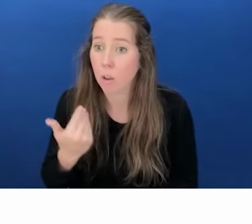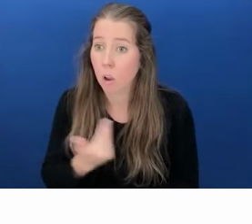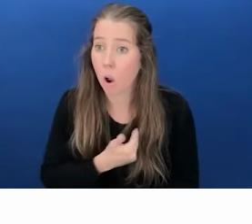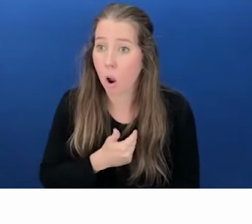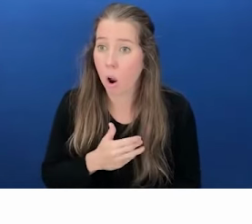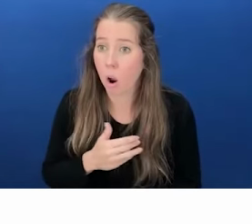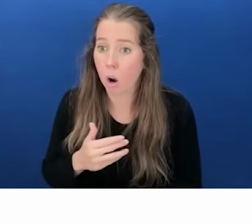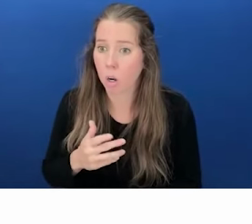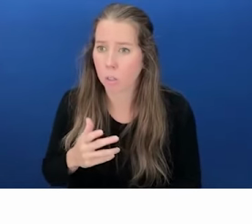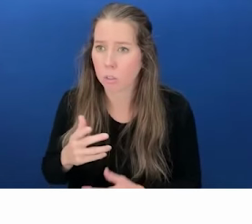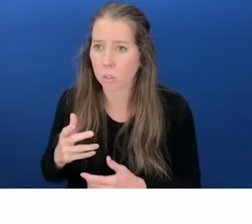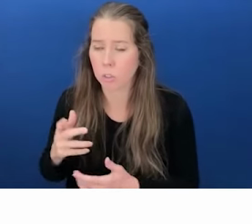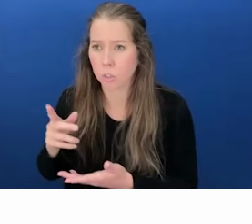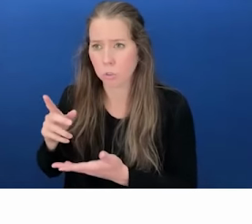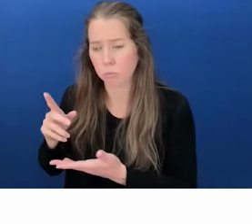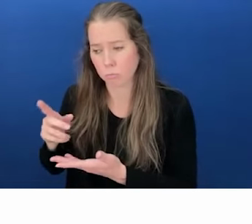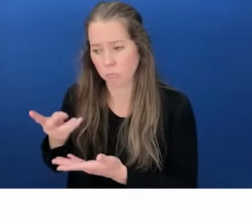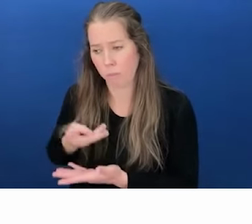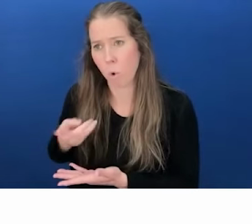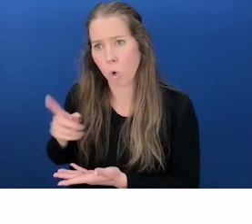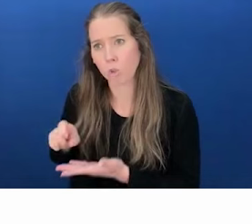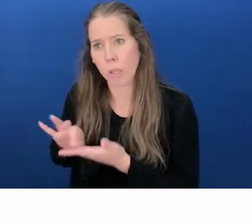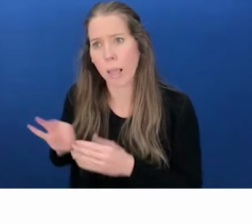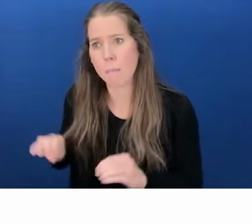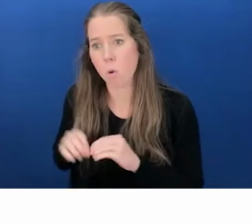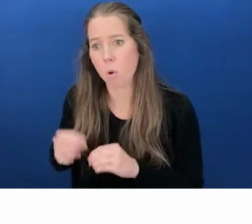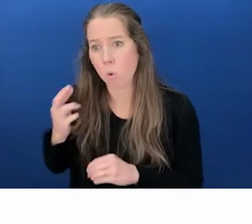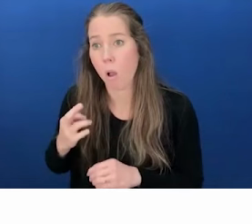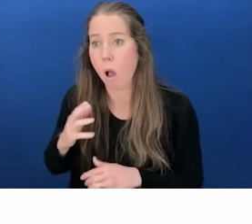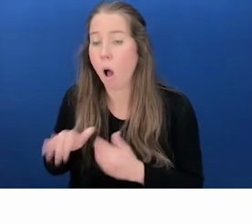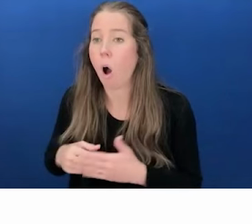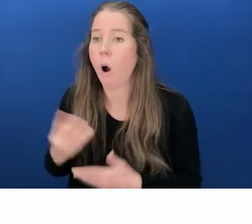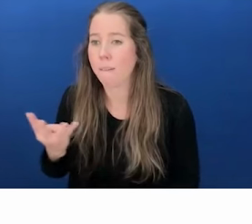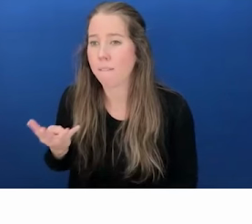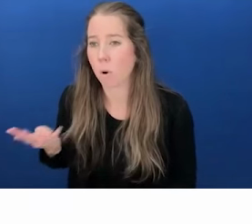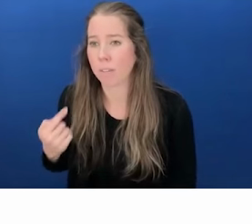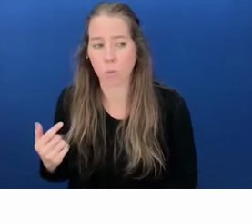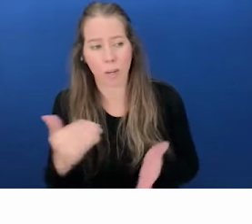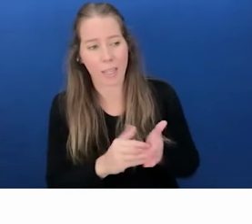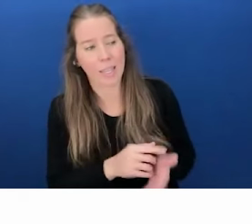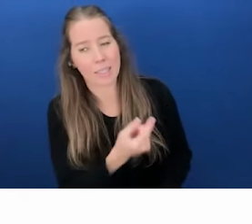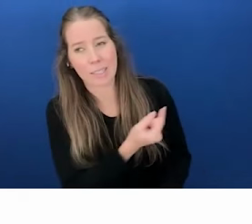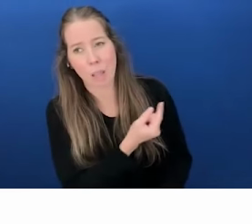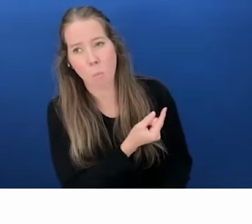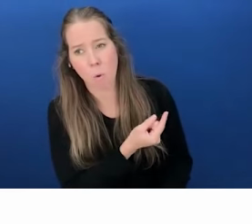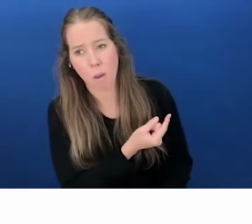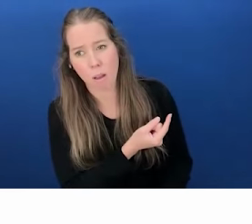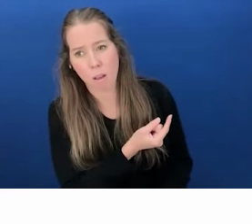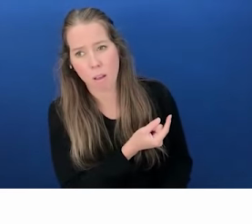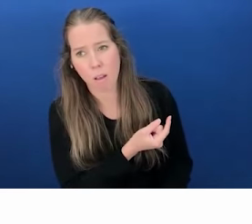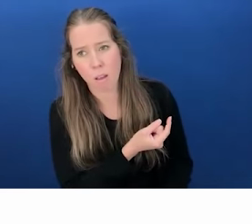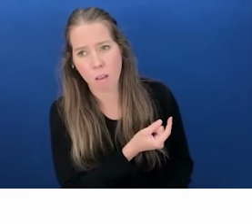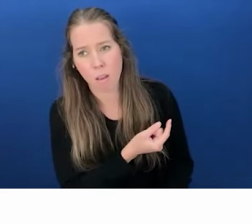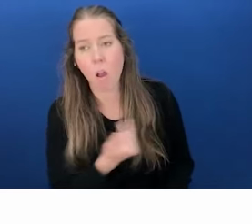more. Like the 4 of us, because all 4 of us were against somebody, I can't remember Oh, who. yes. And I go, Yeah. how come our votes don't count